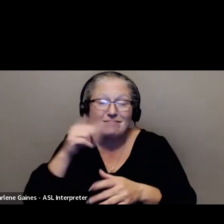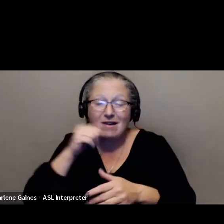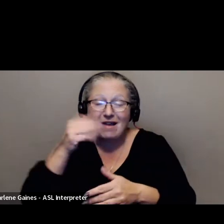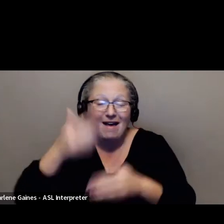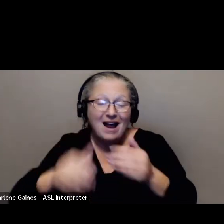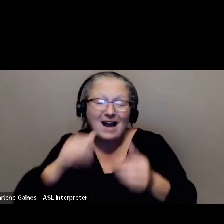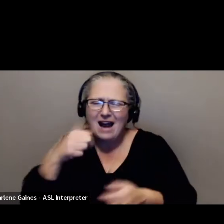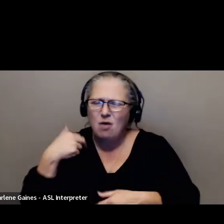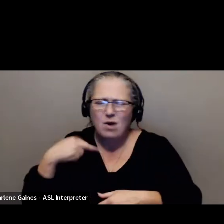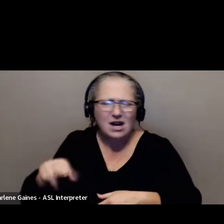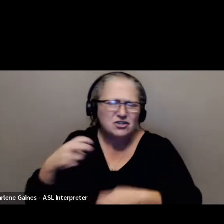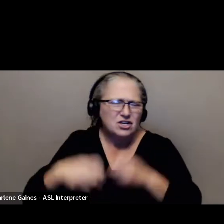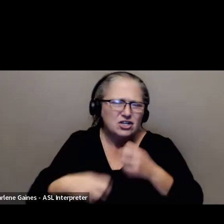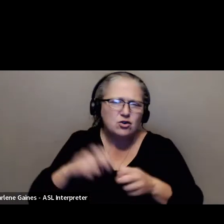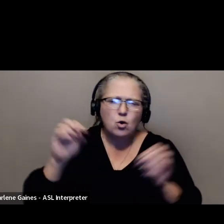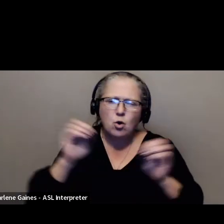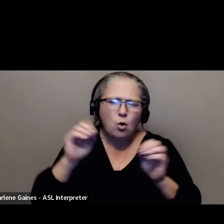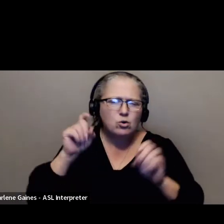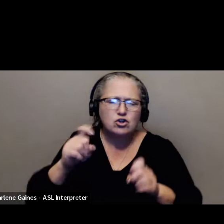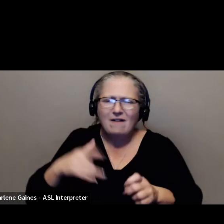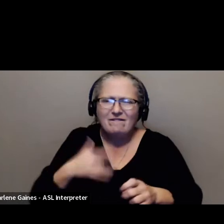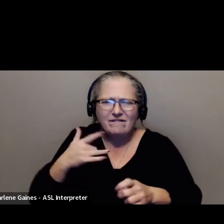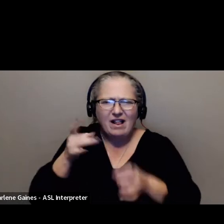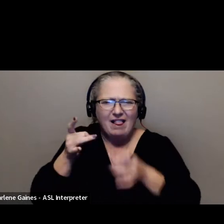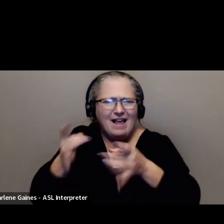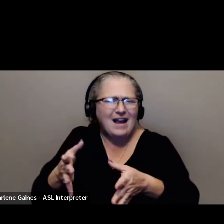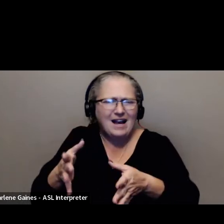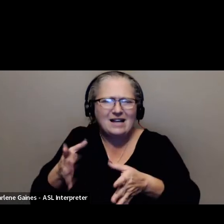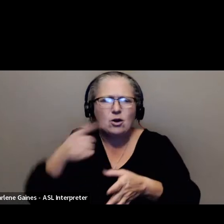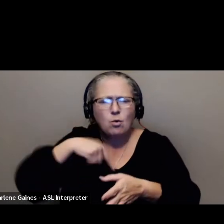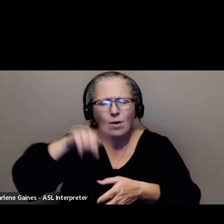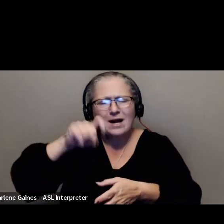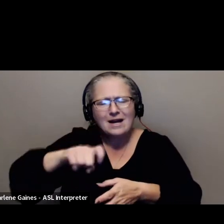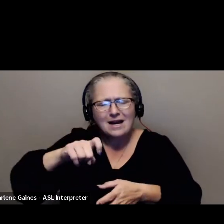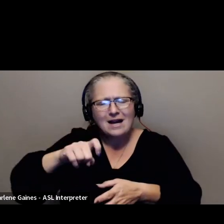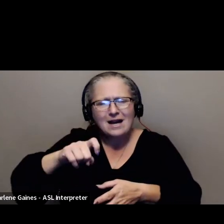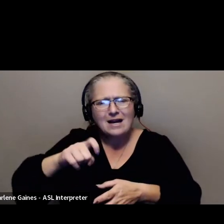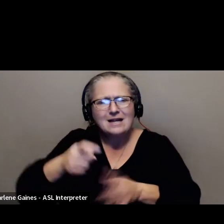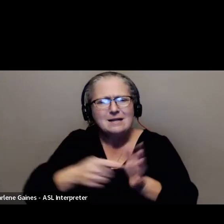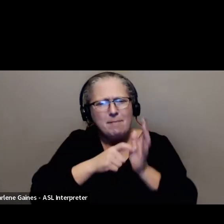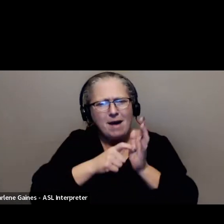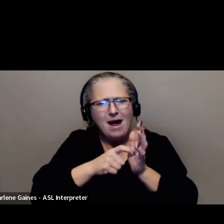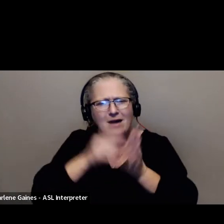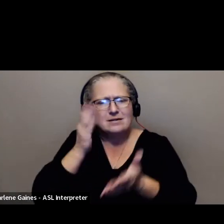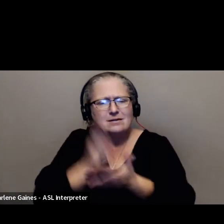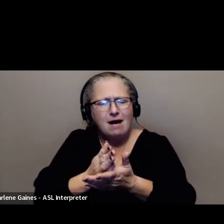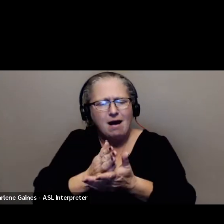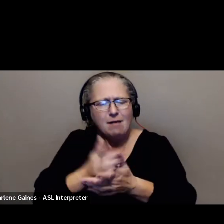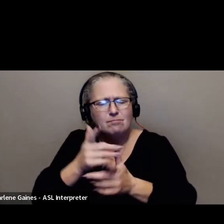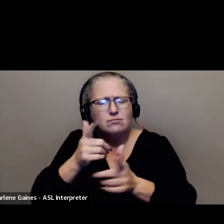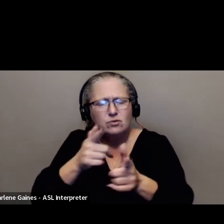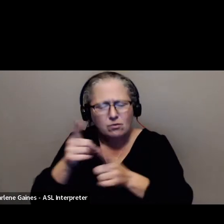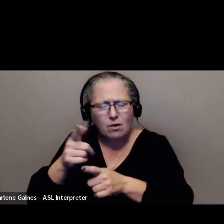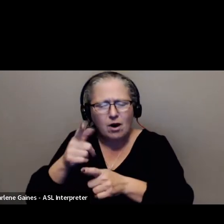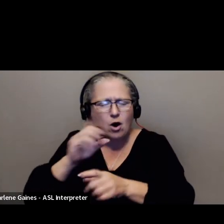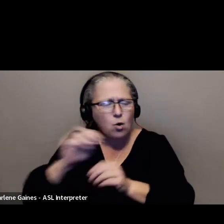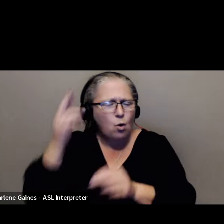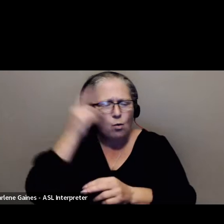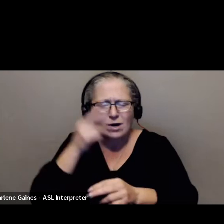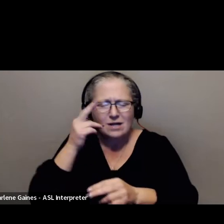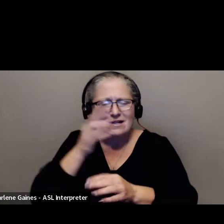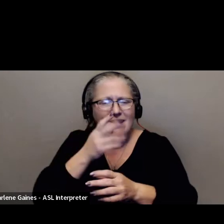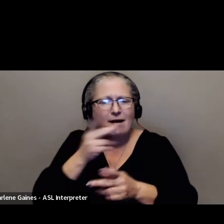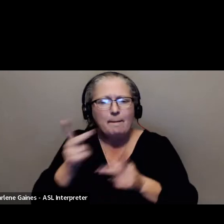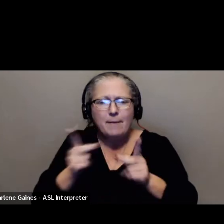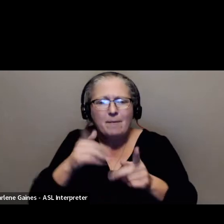religious issue, so no one should feel any sort of hate. We needed to demand a ceasefire, and that should have no reason for anyone to feel